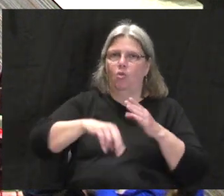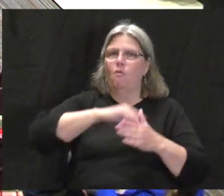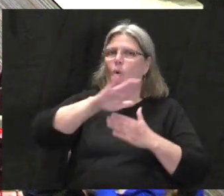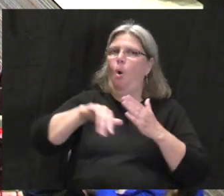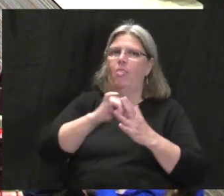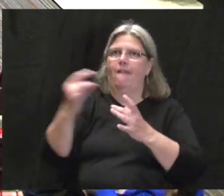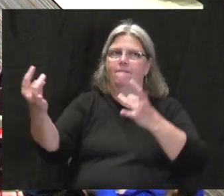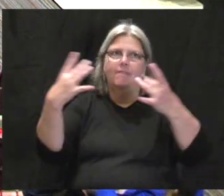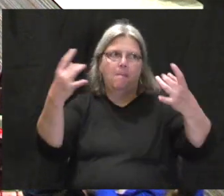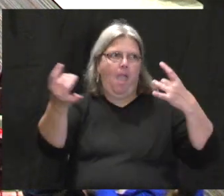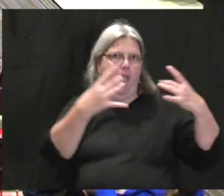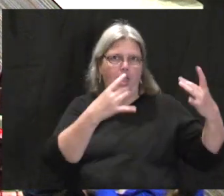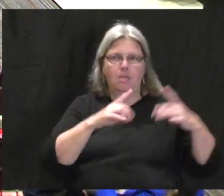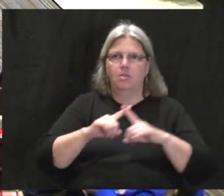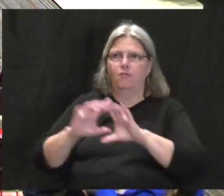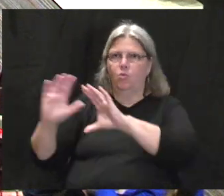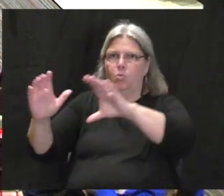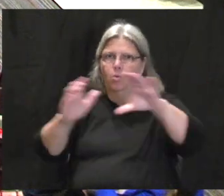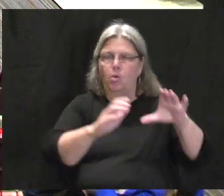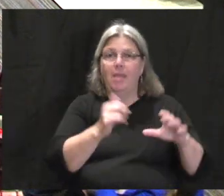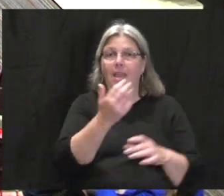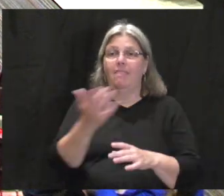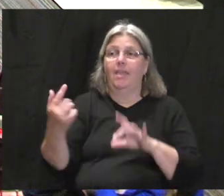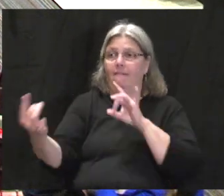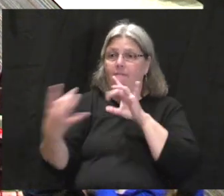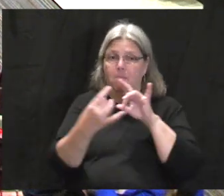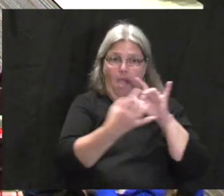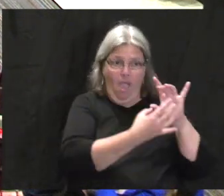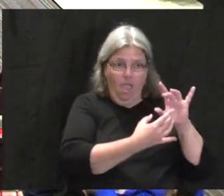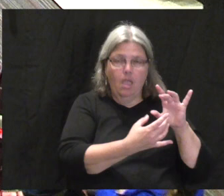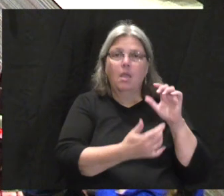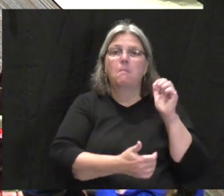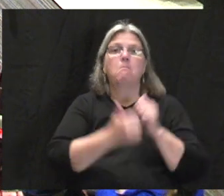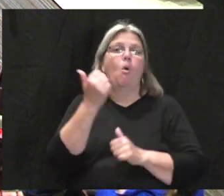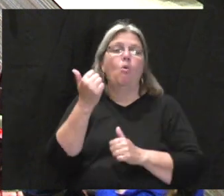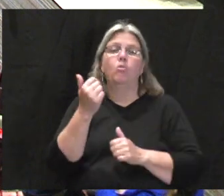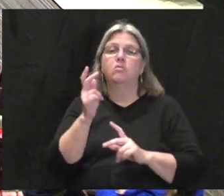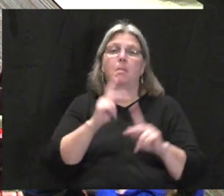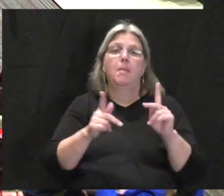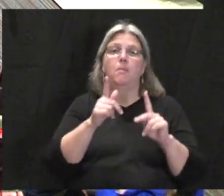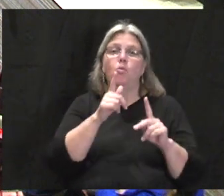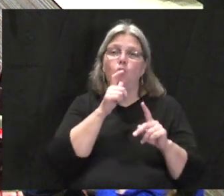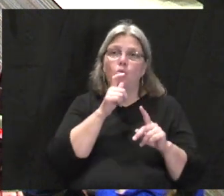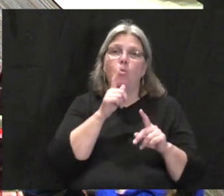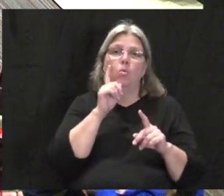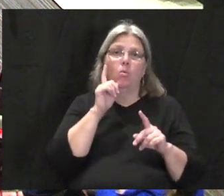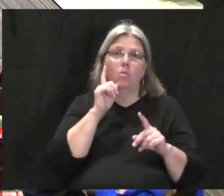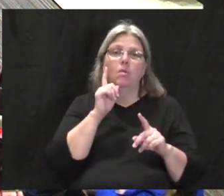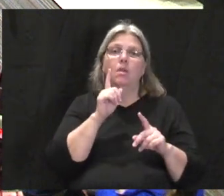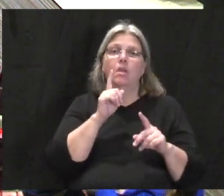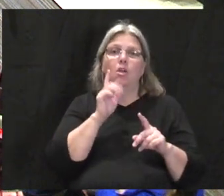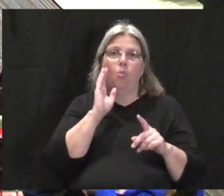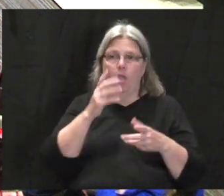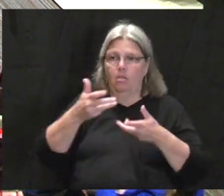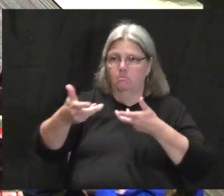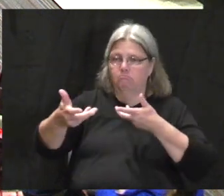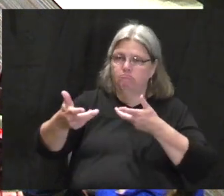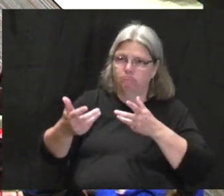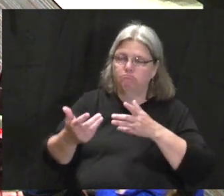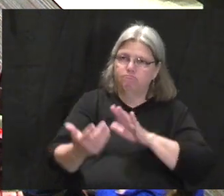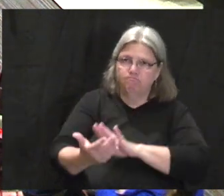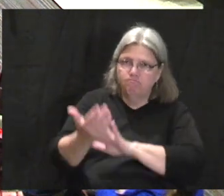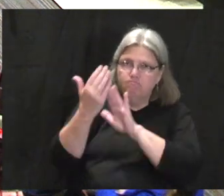but also input that we've gotten from community as well. Now back now to restorative practices